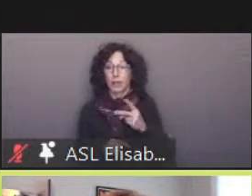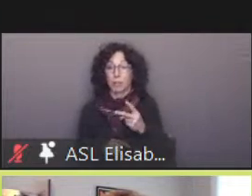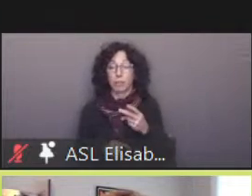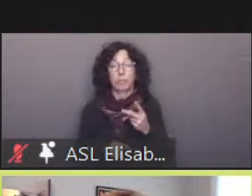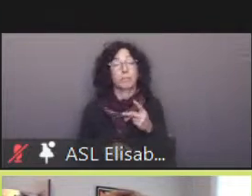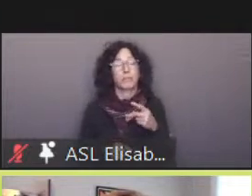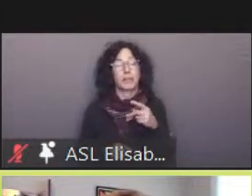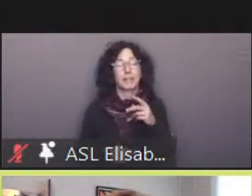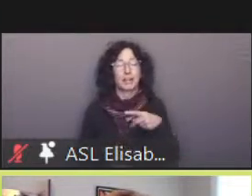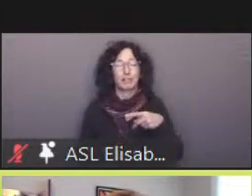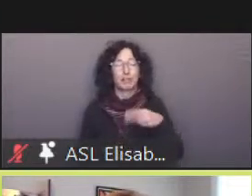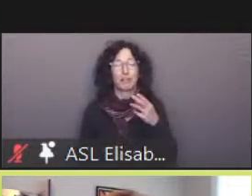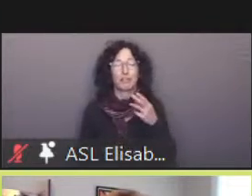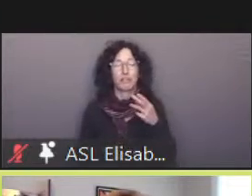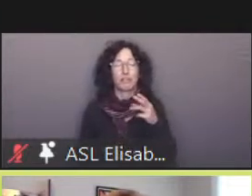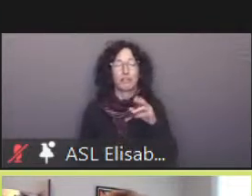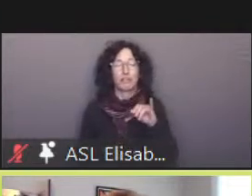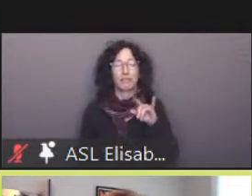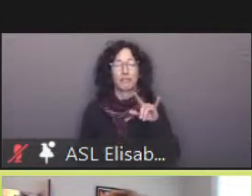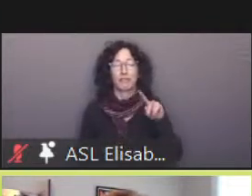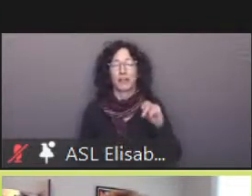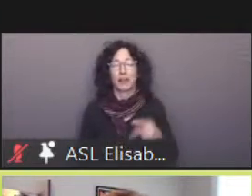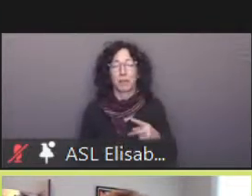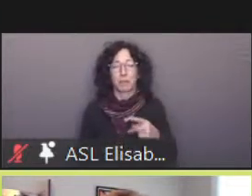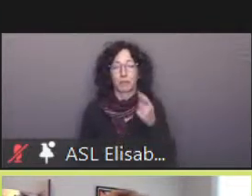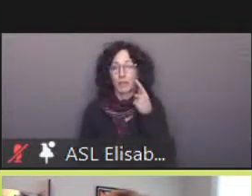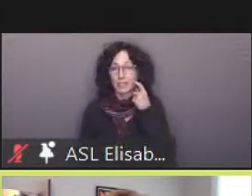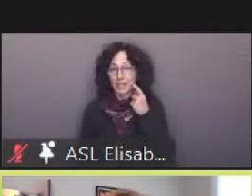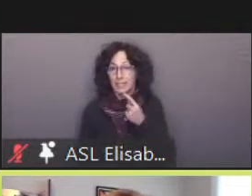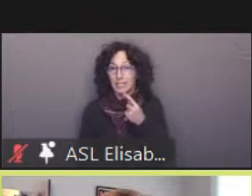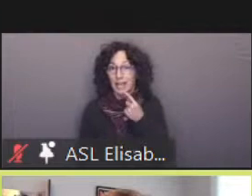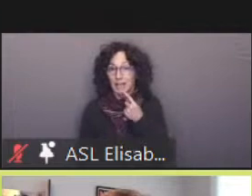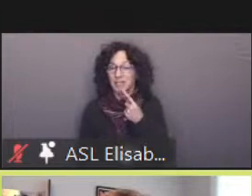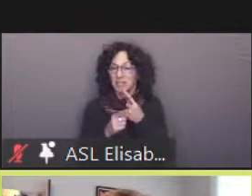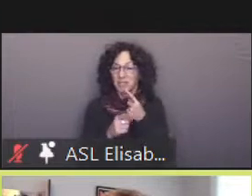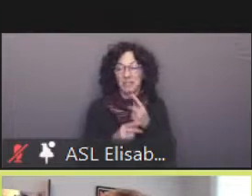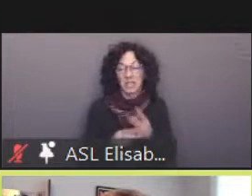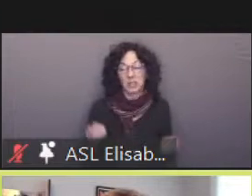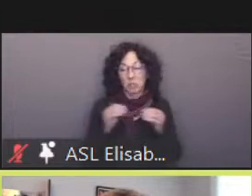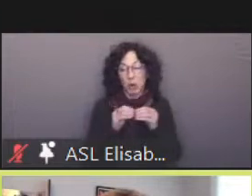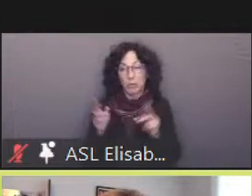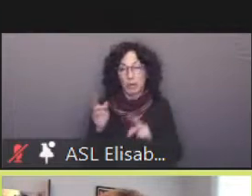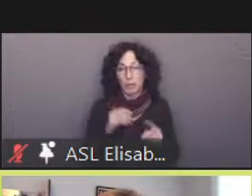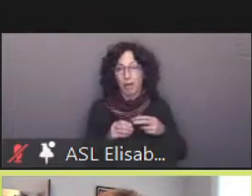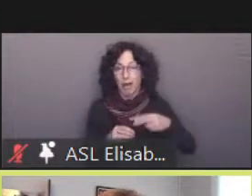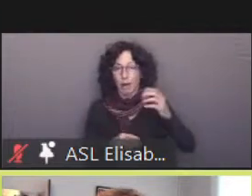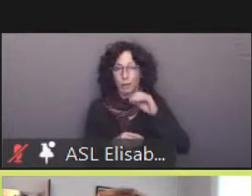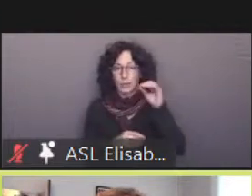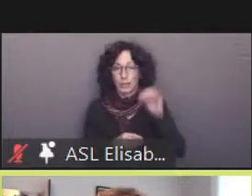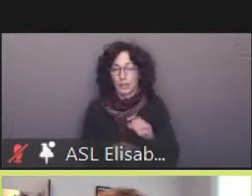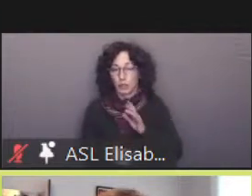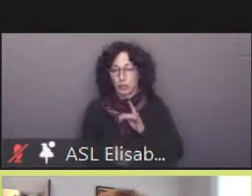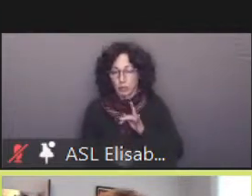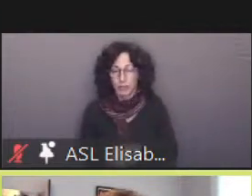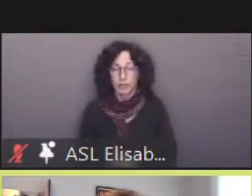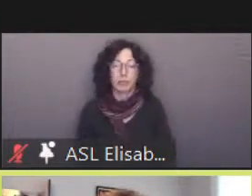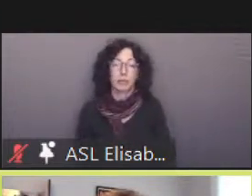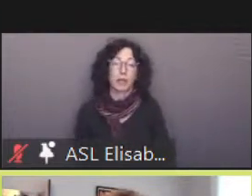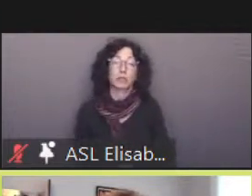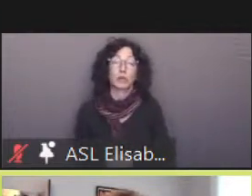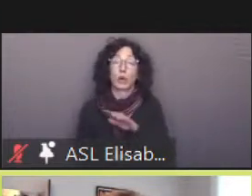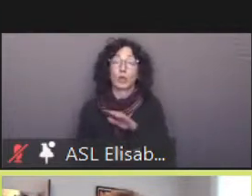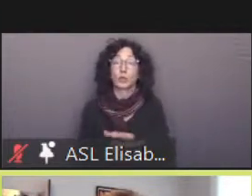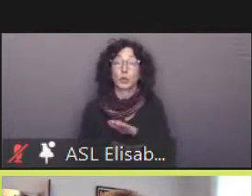have essentially been eliminated in this group. And currently, what we are seeing in a school setting is